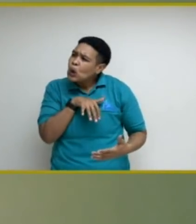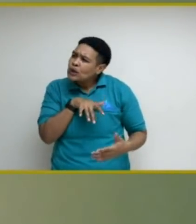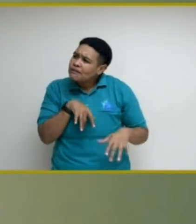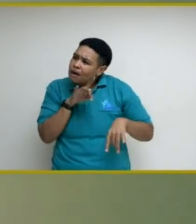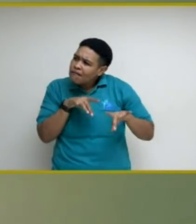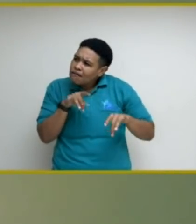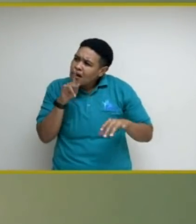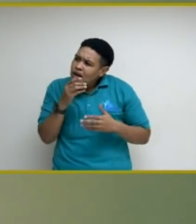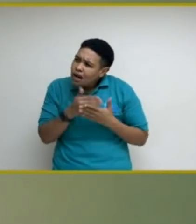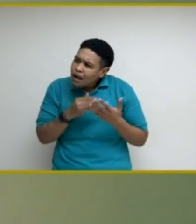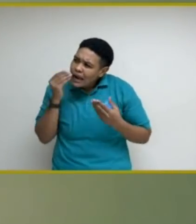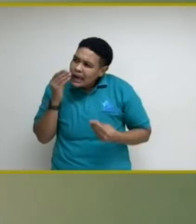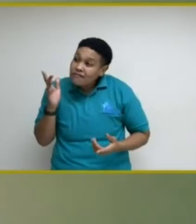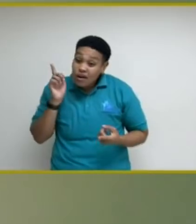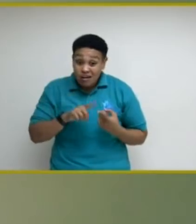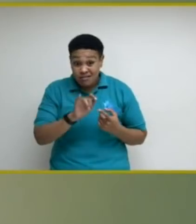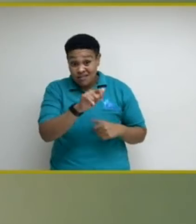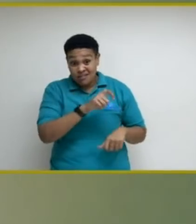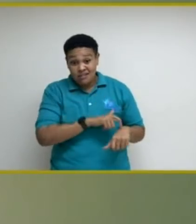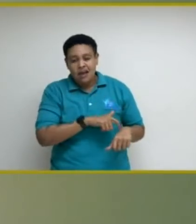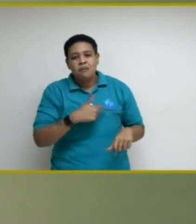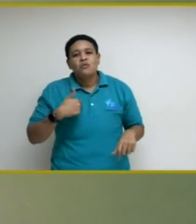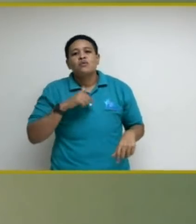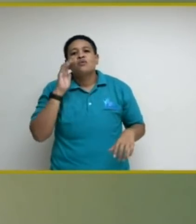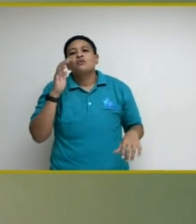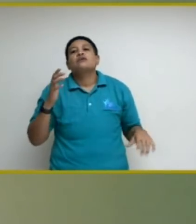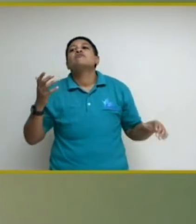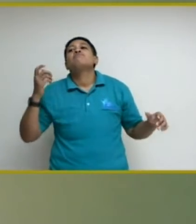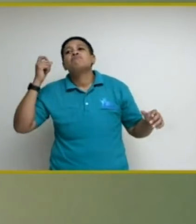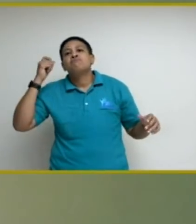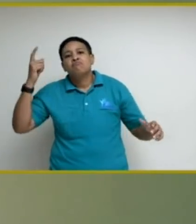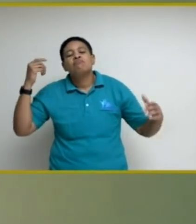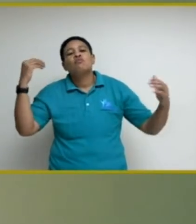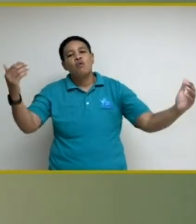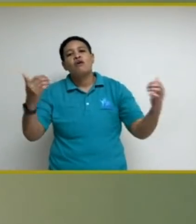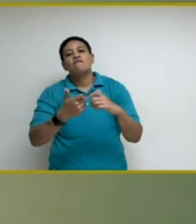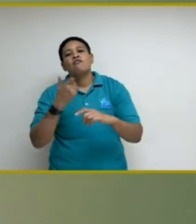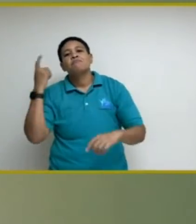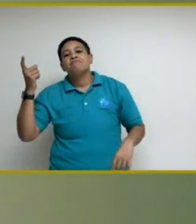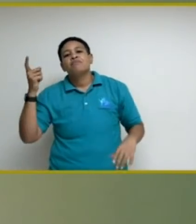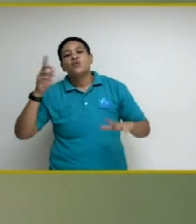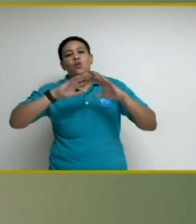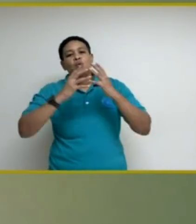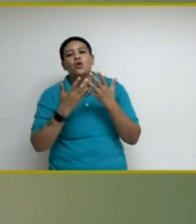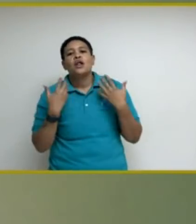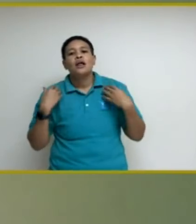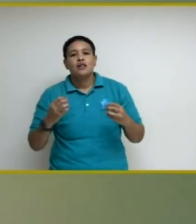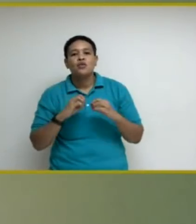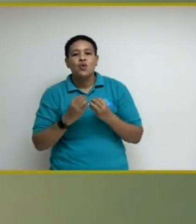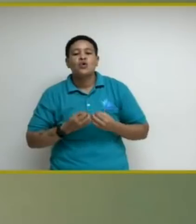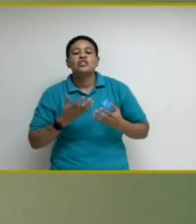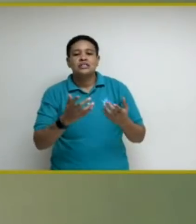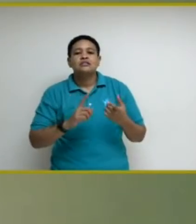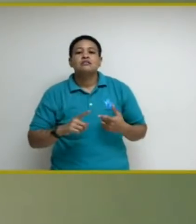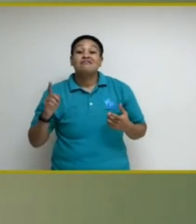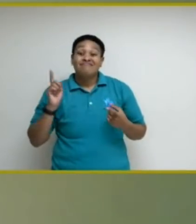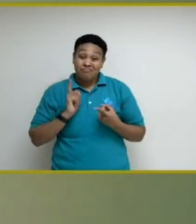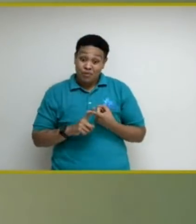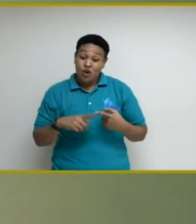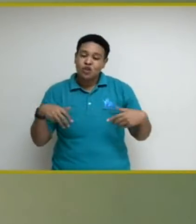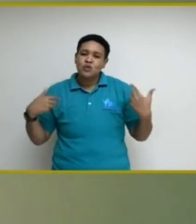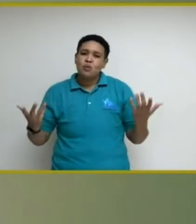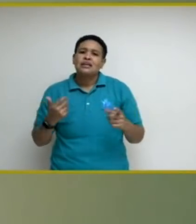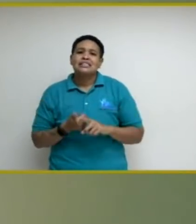continue, it is until that time when we get the go-ahead from the World Health Organization, as well as